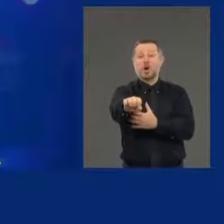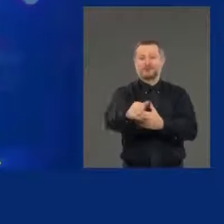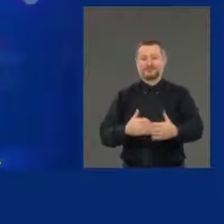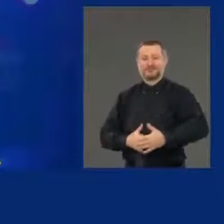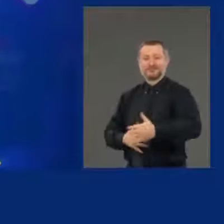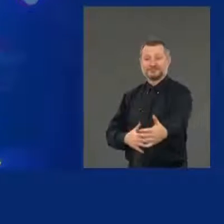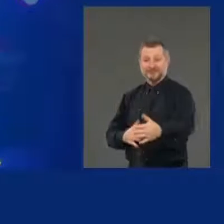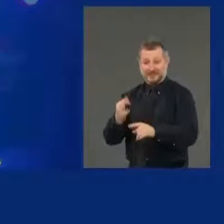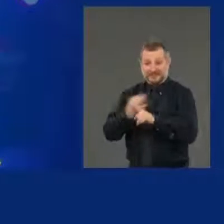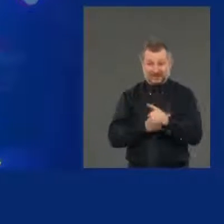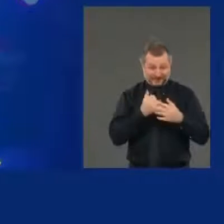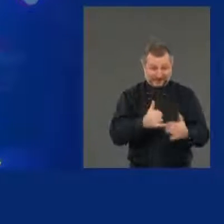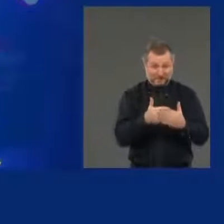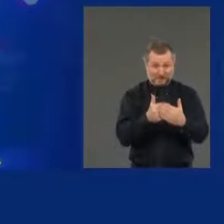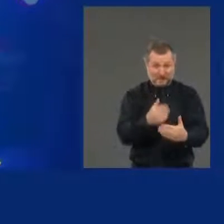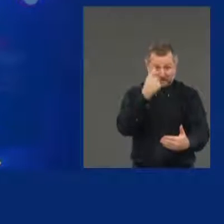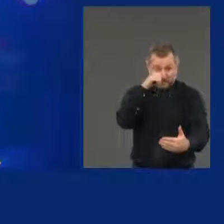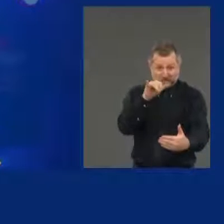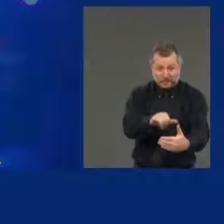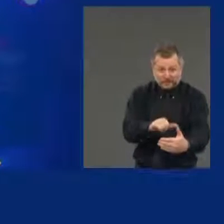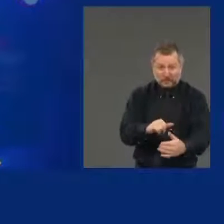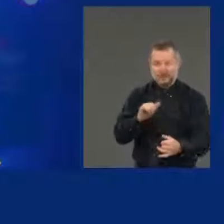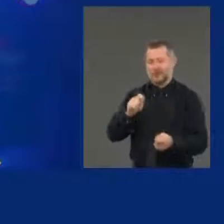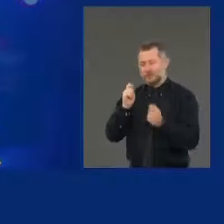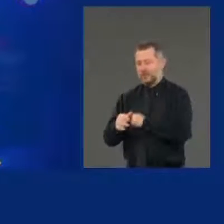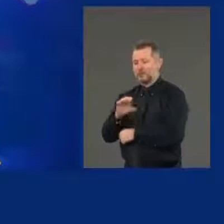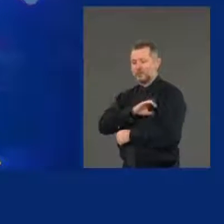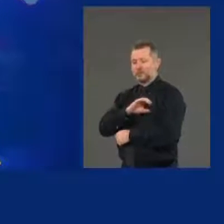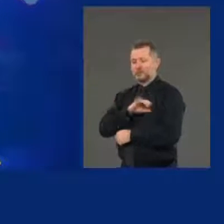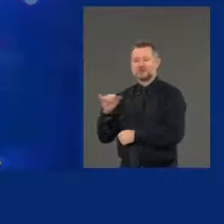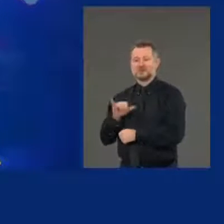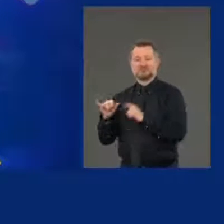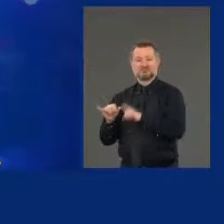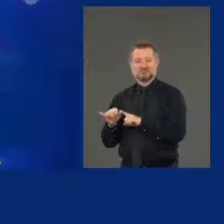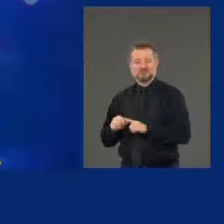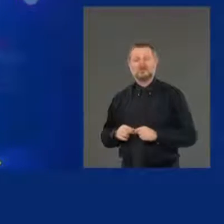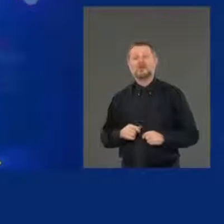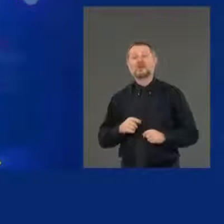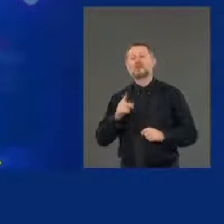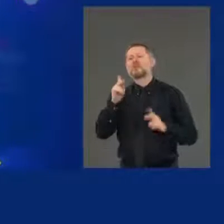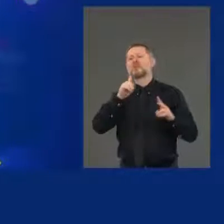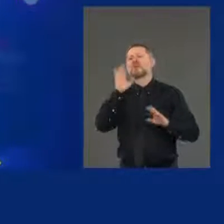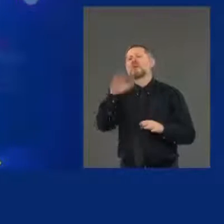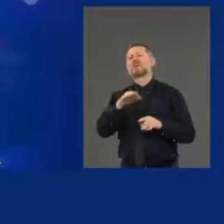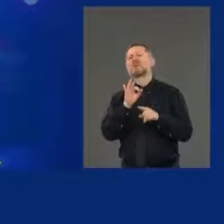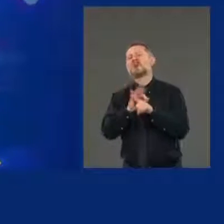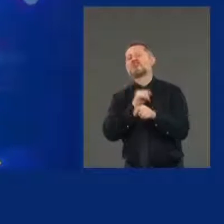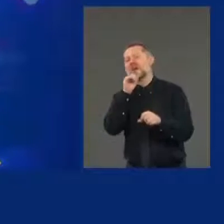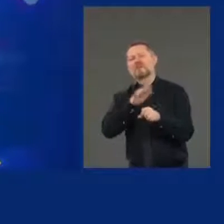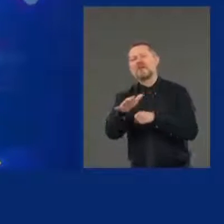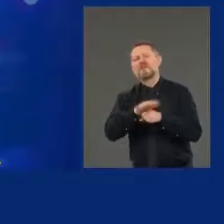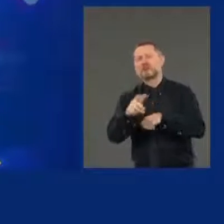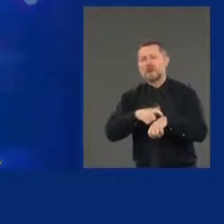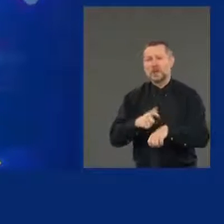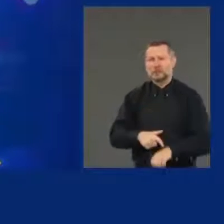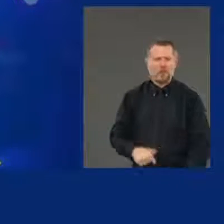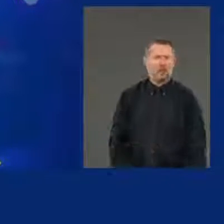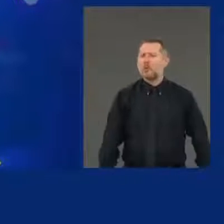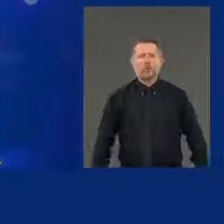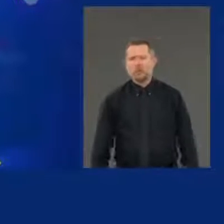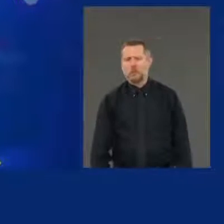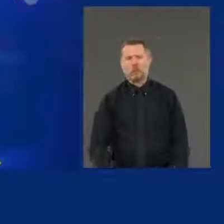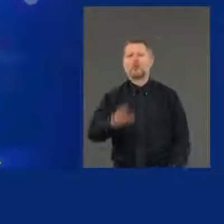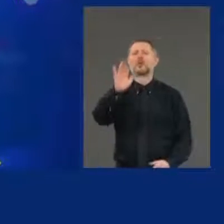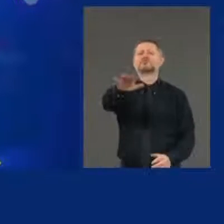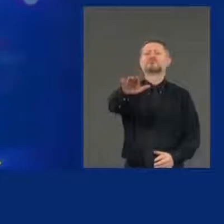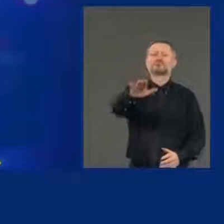can redesign a police department. 9 months is too short. No, it's not. This is going to be a long conversation. There's